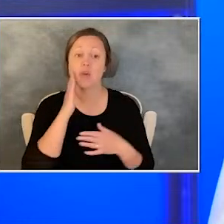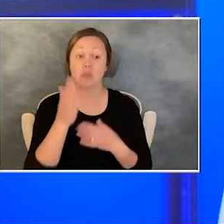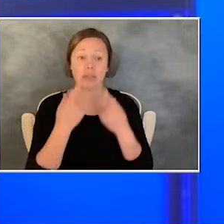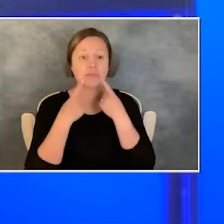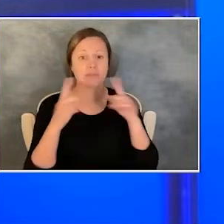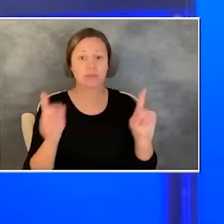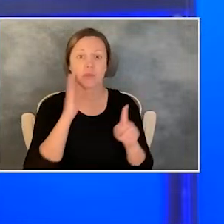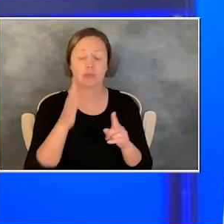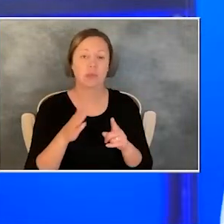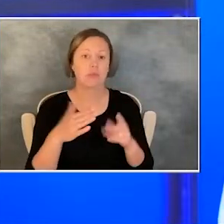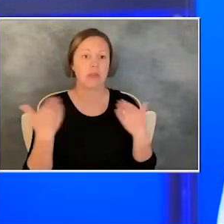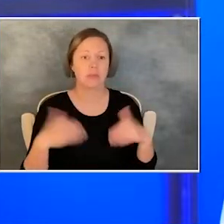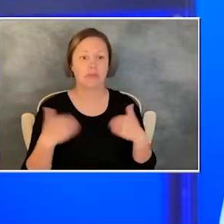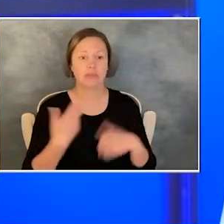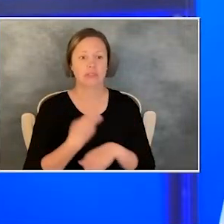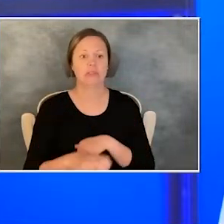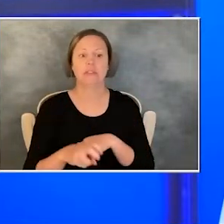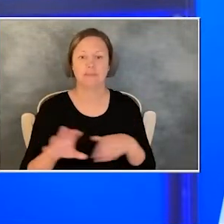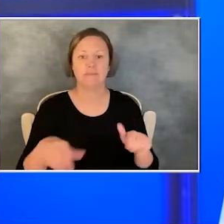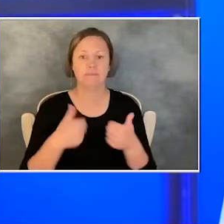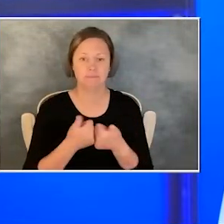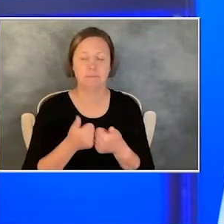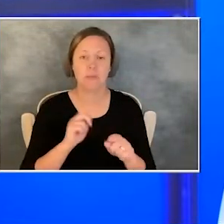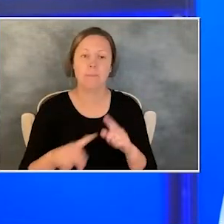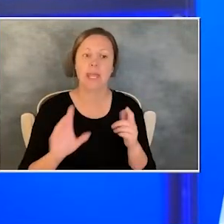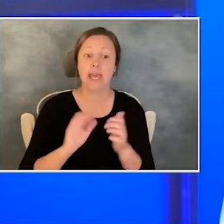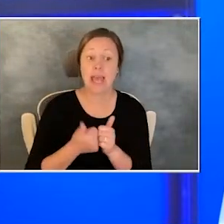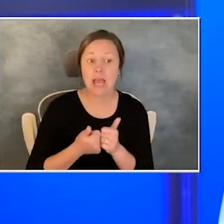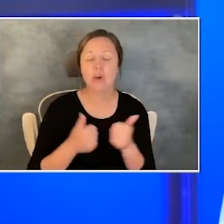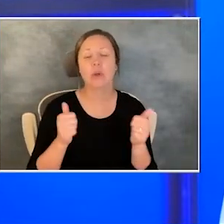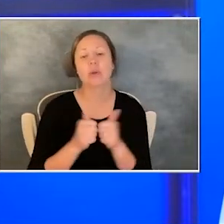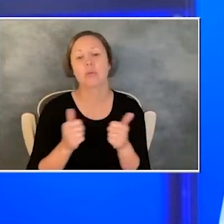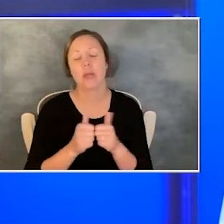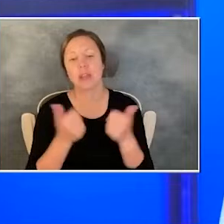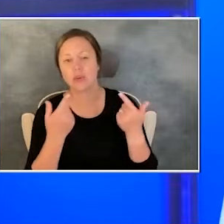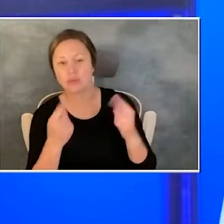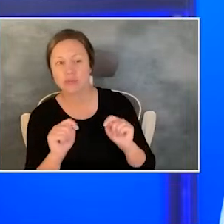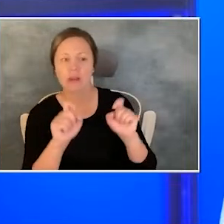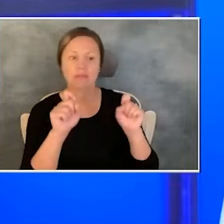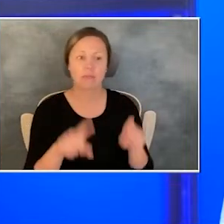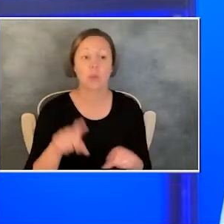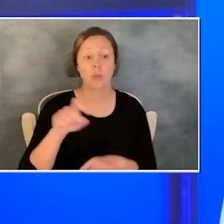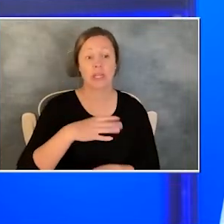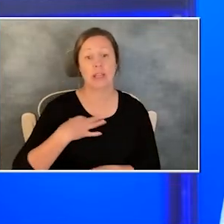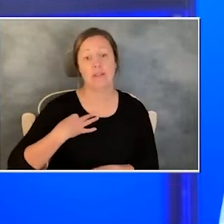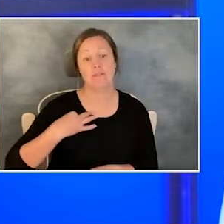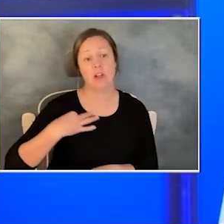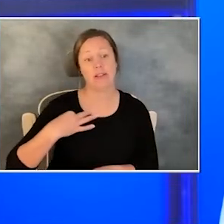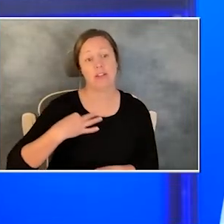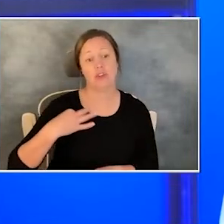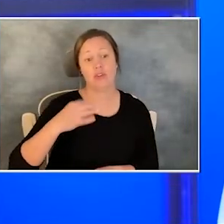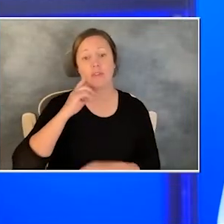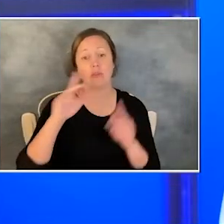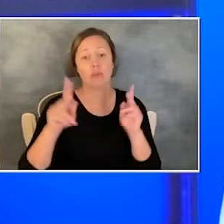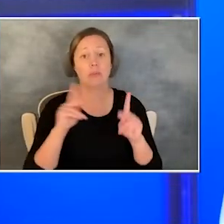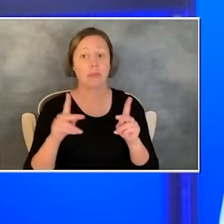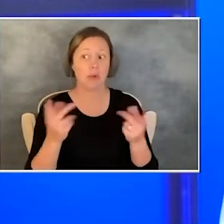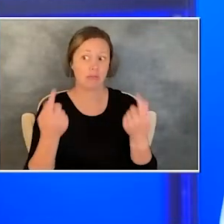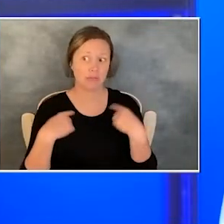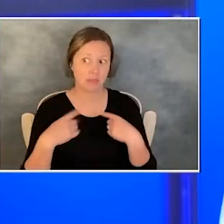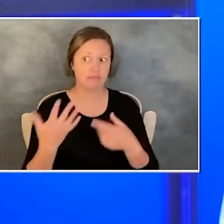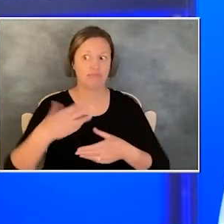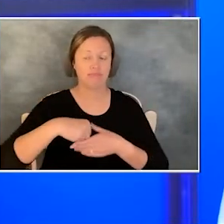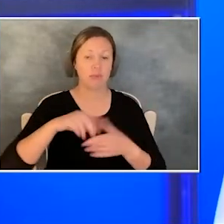fight, and the way we do that is through trials. You know, we need volunteers for the research studies.